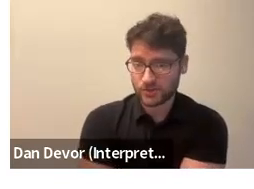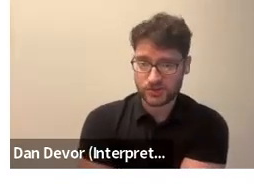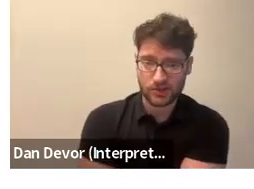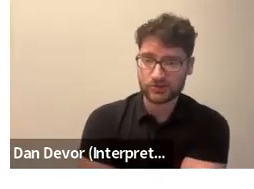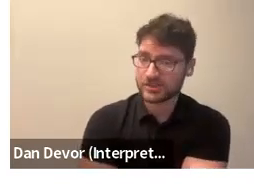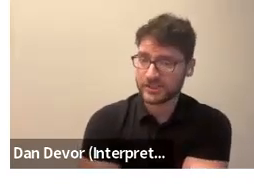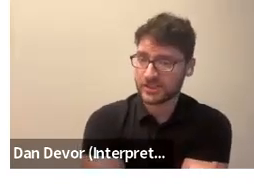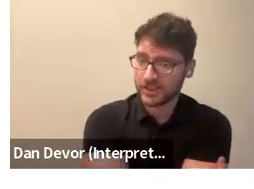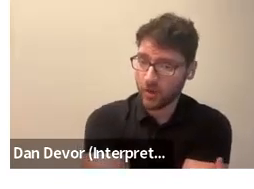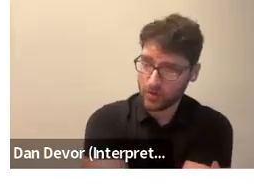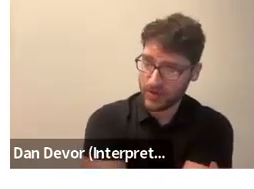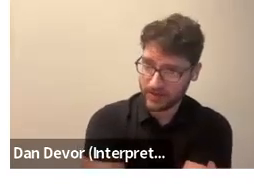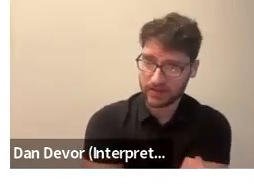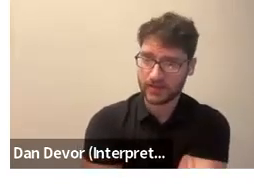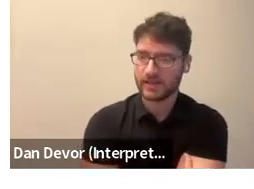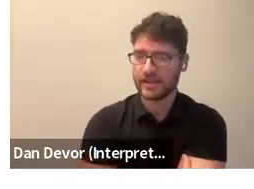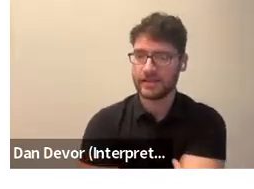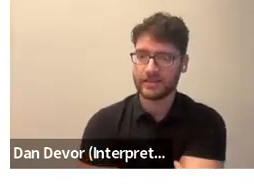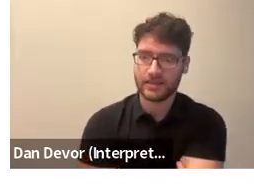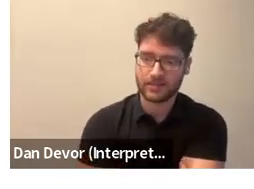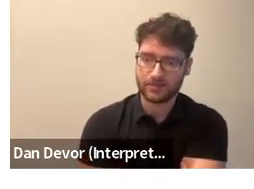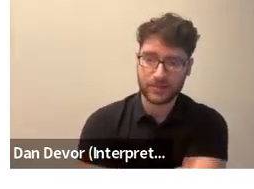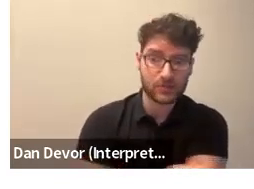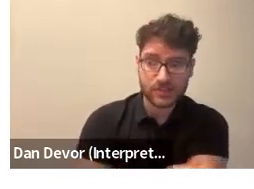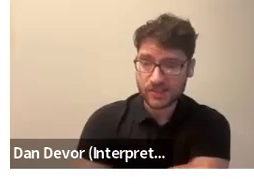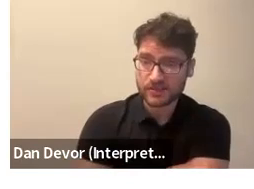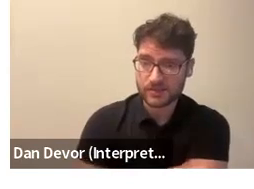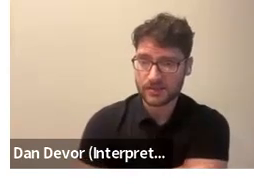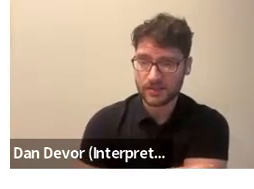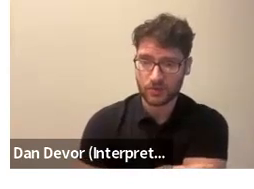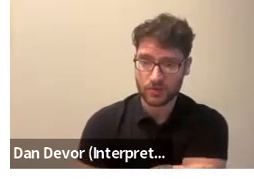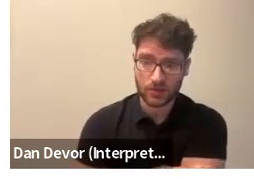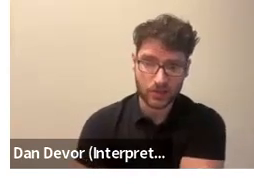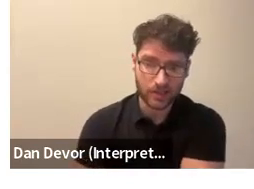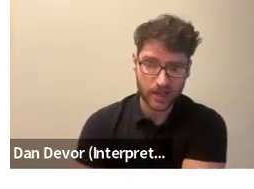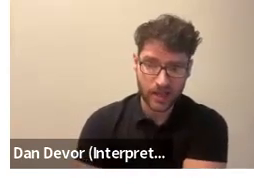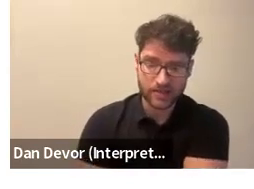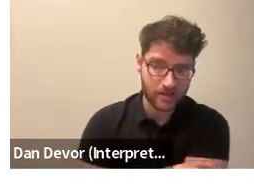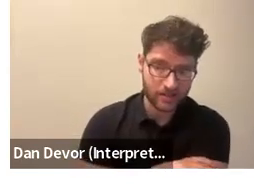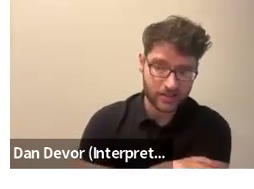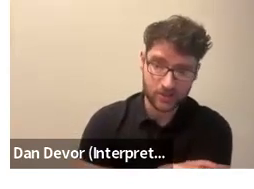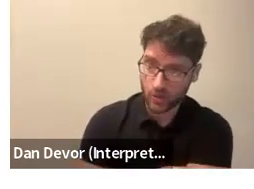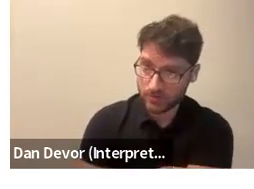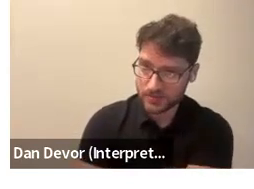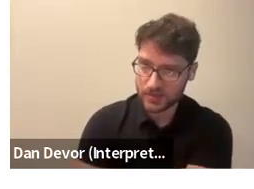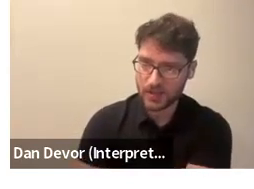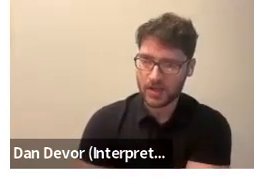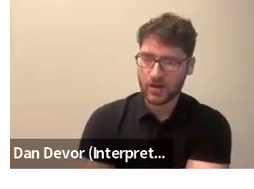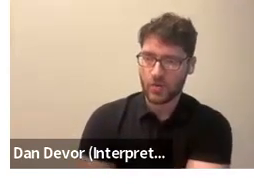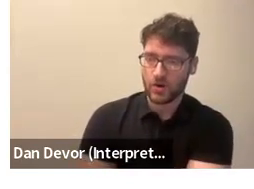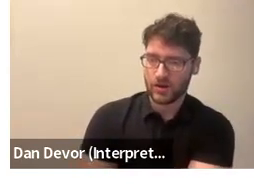at deaf schools, they were just teaching the oral method. And people still were learning ASL in their